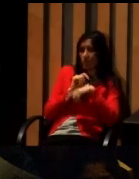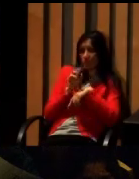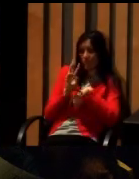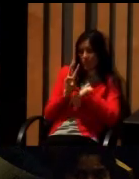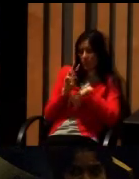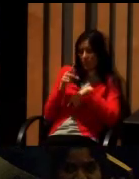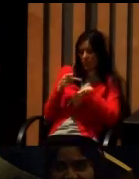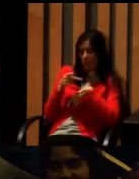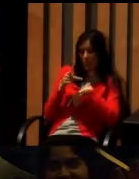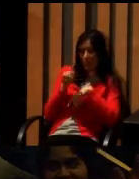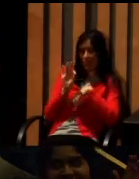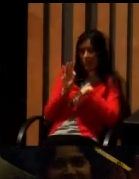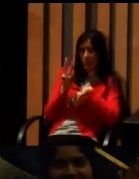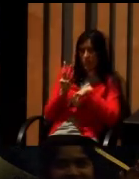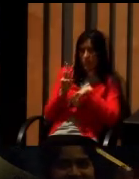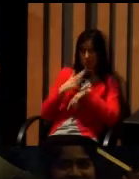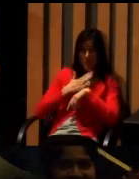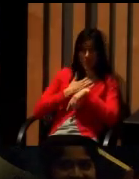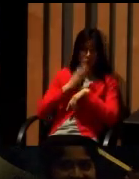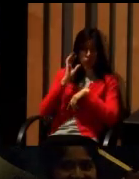the station that I broadcast on.